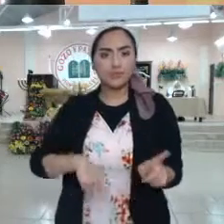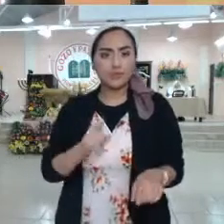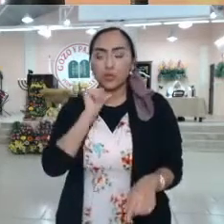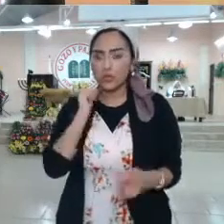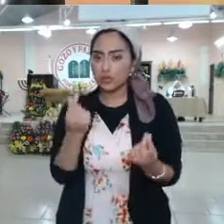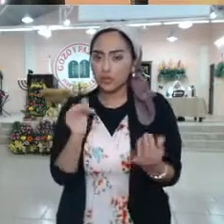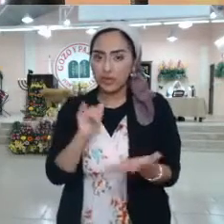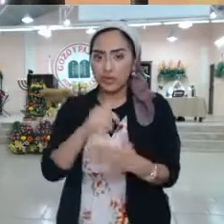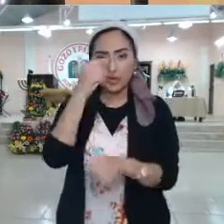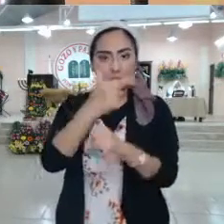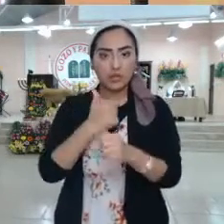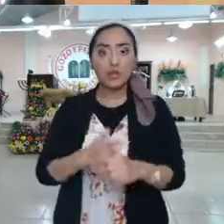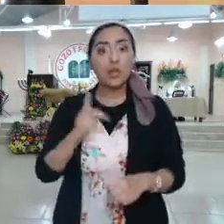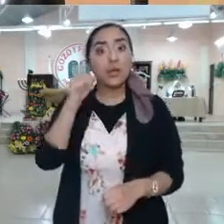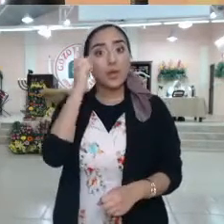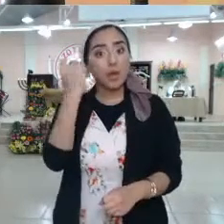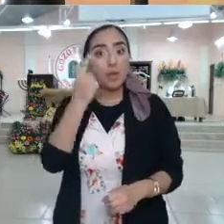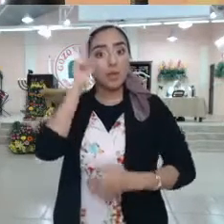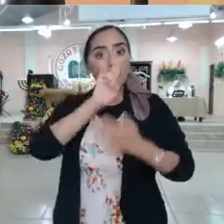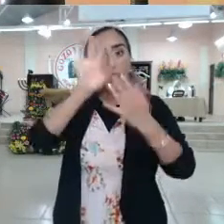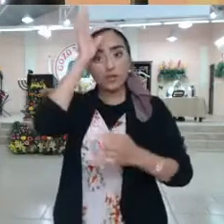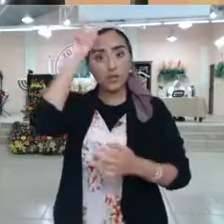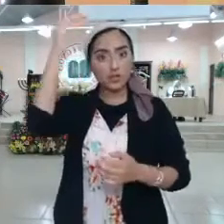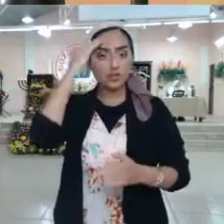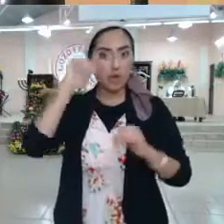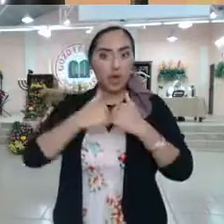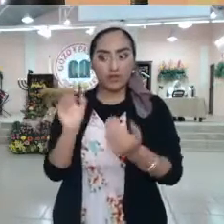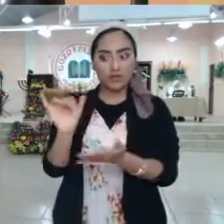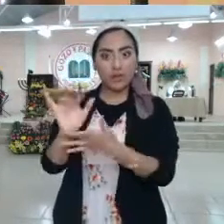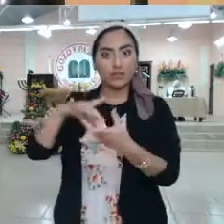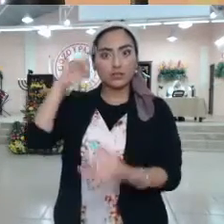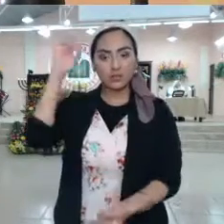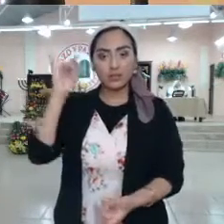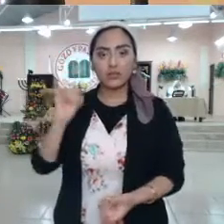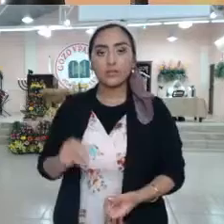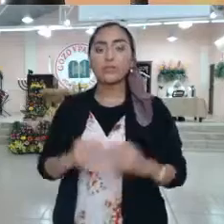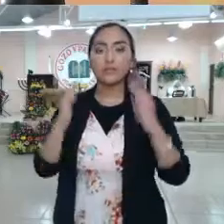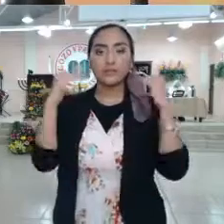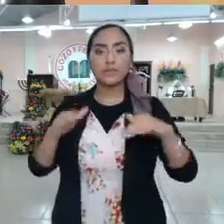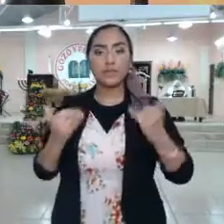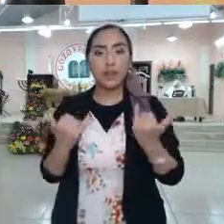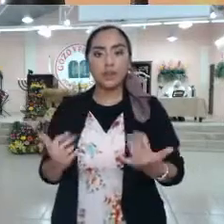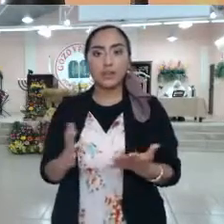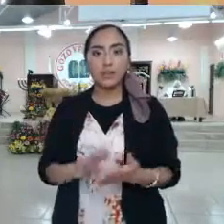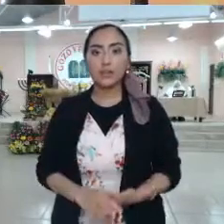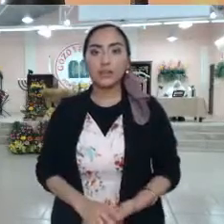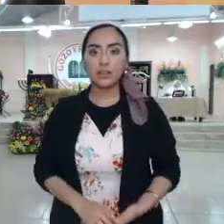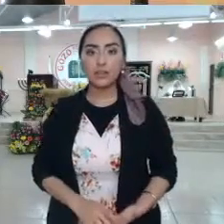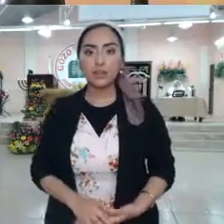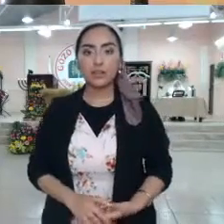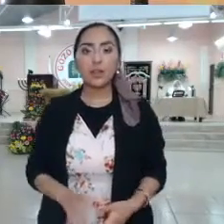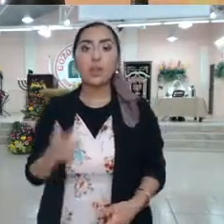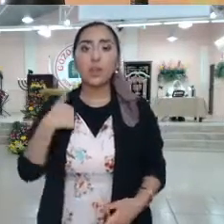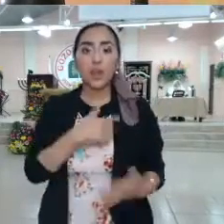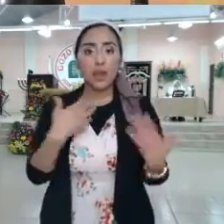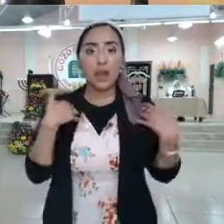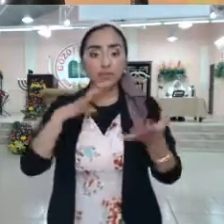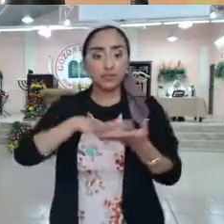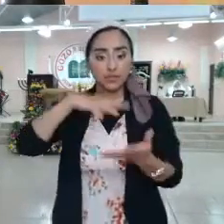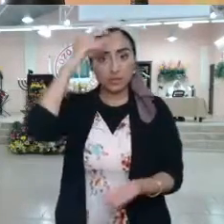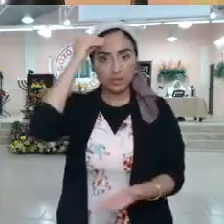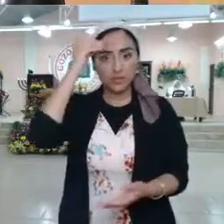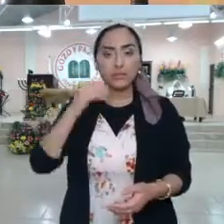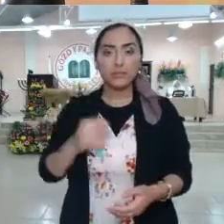hagan, hermanos. Don't do it, Porque brothers, solamente el Eterno because sabe only cómo the está Eternal esa Father alma. knows the way that Bueno, soul is. ahora, Now, hemos estudiado we